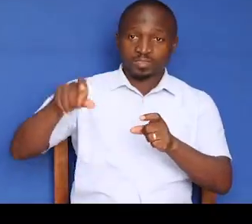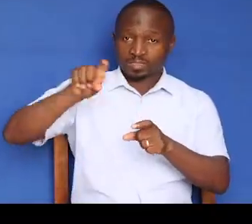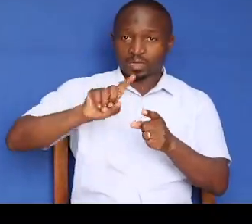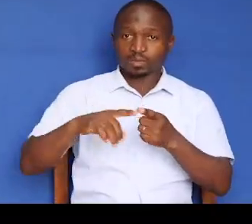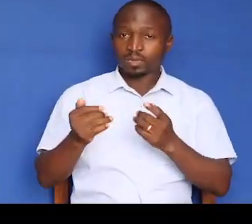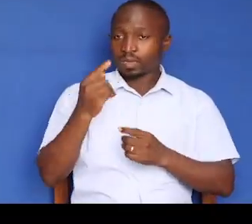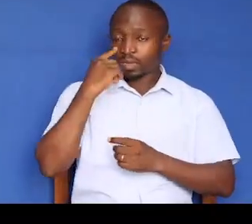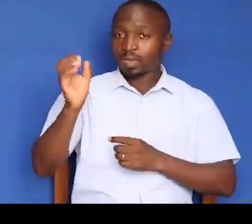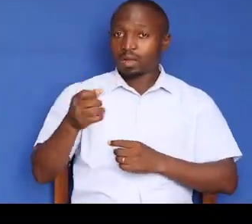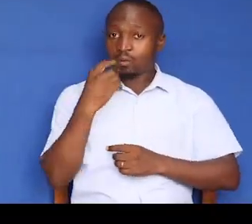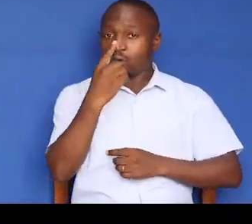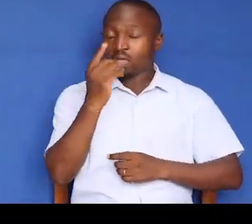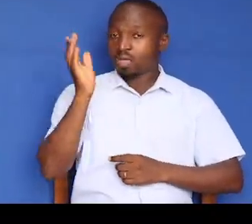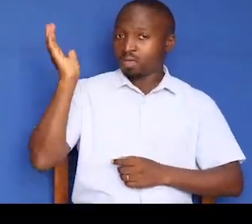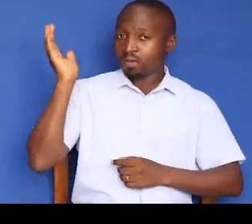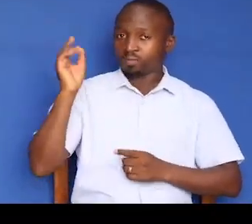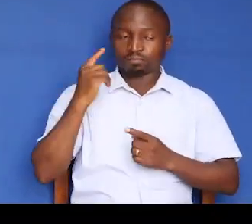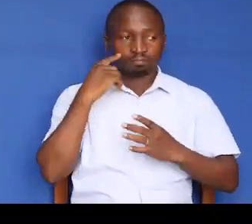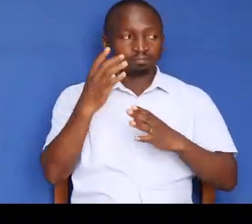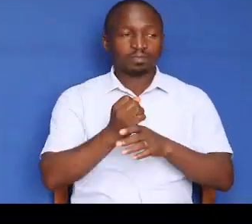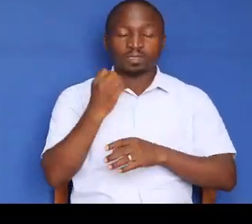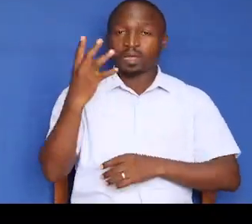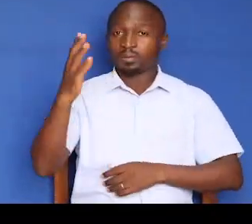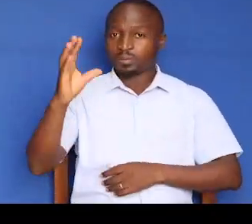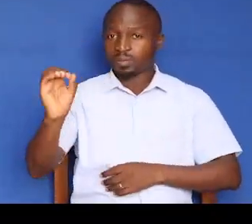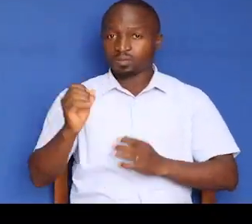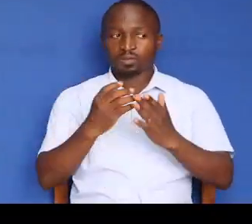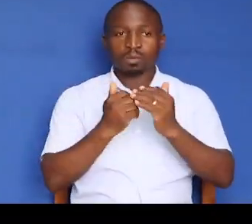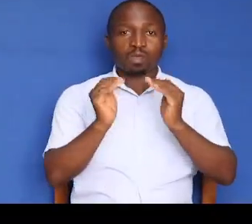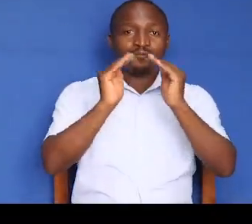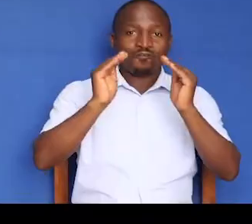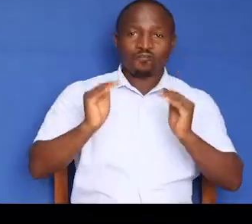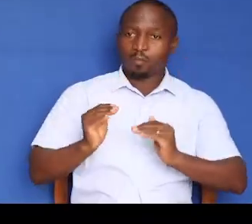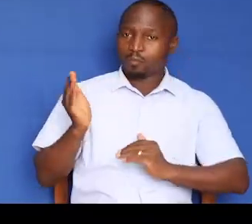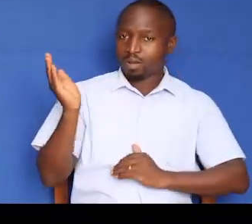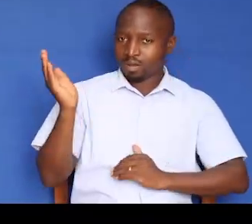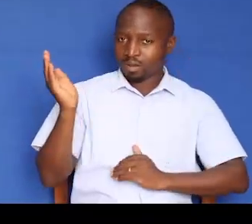one, marginal revenue is seen to be 50 because of this formula.